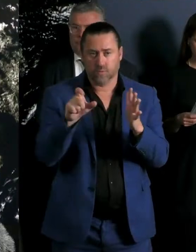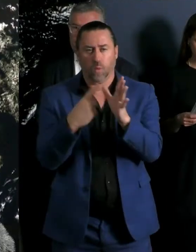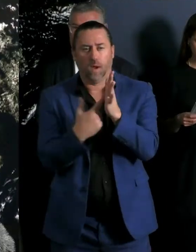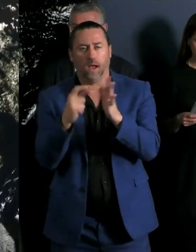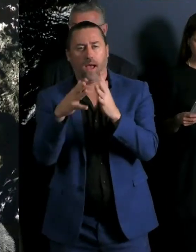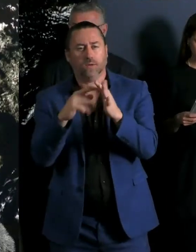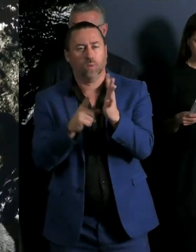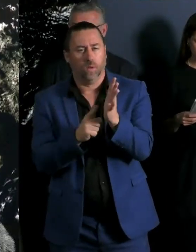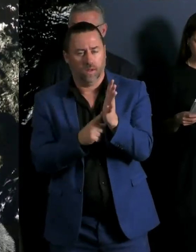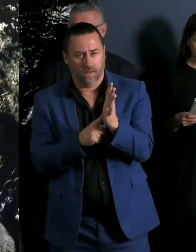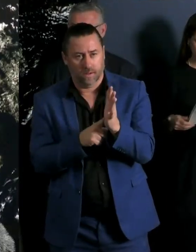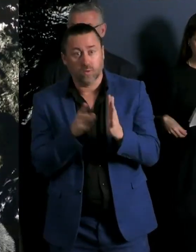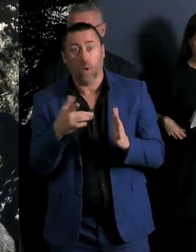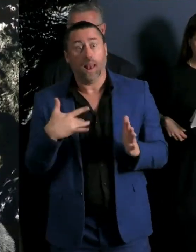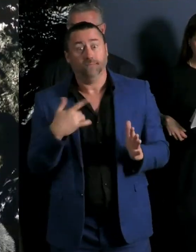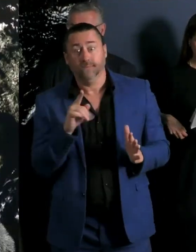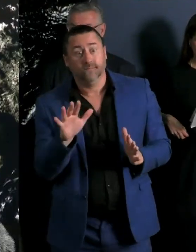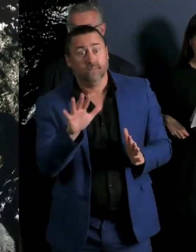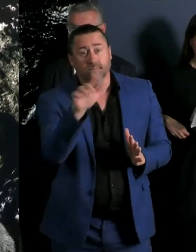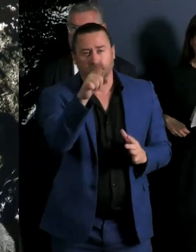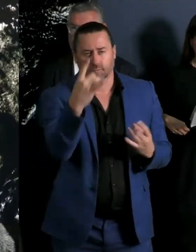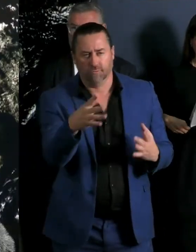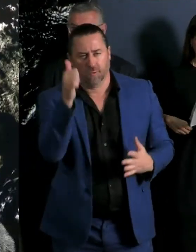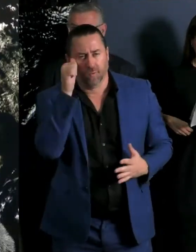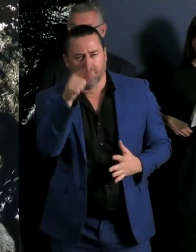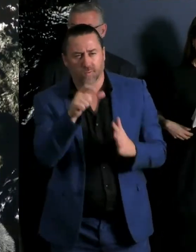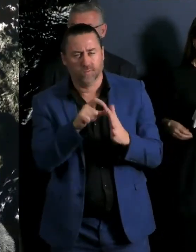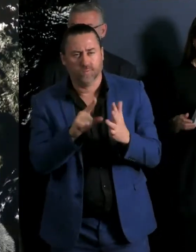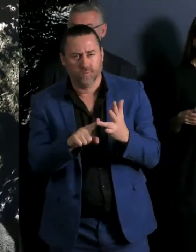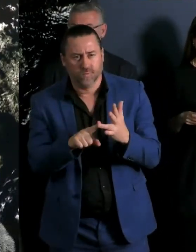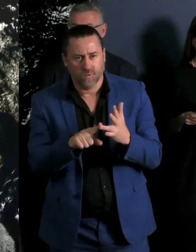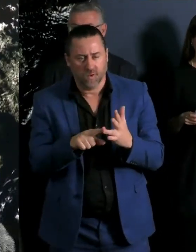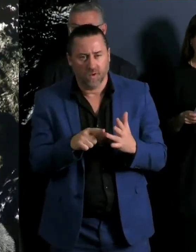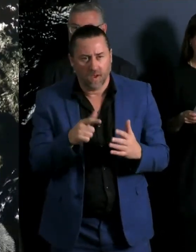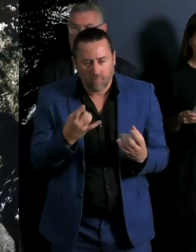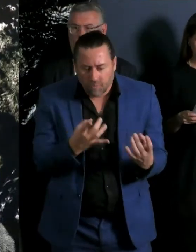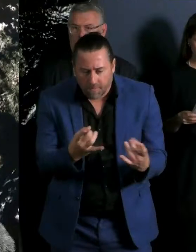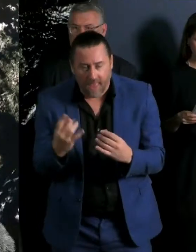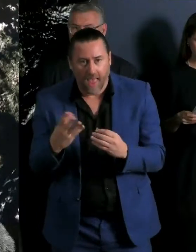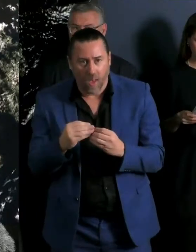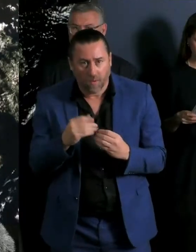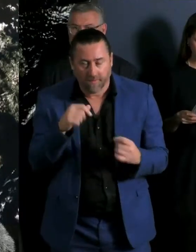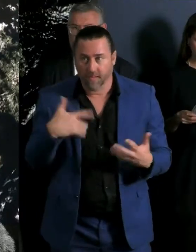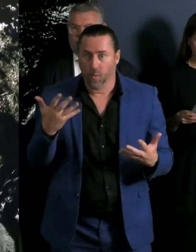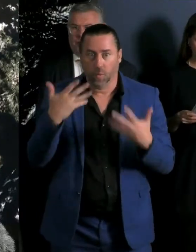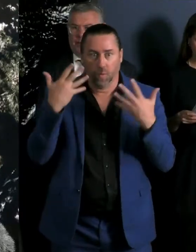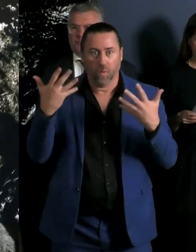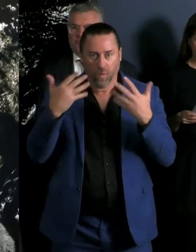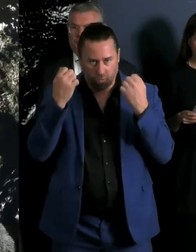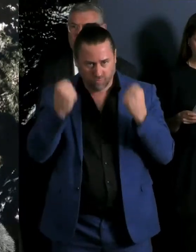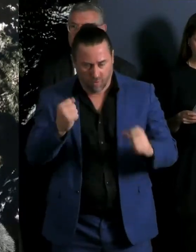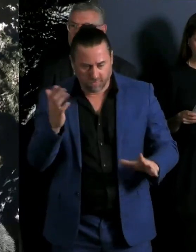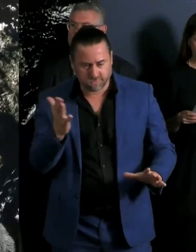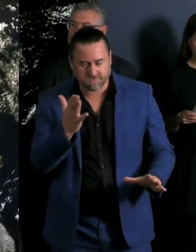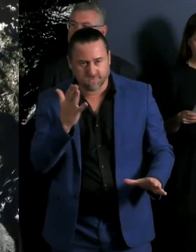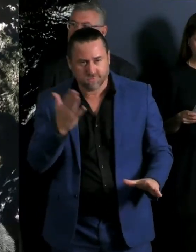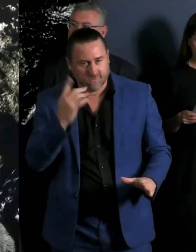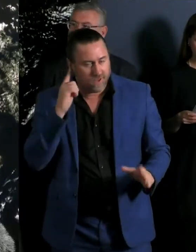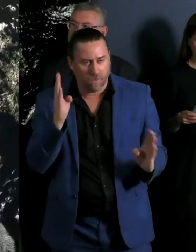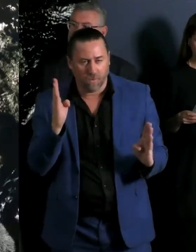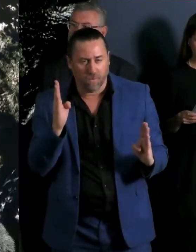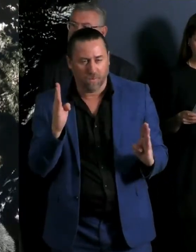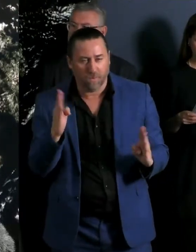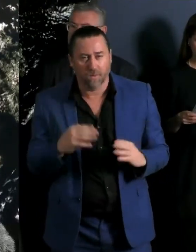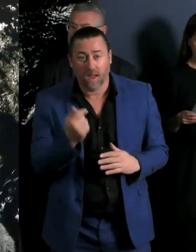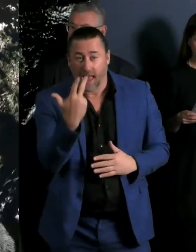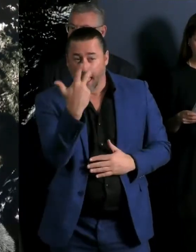Residents in the far north will have started already to feel cyclonic conditions this morning, including gale force winds. This morning, winds